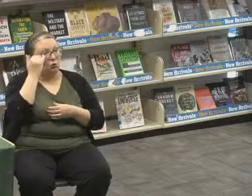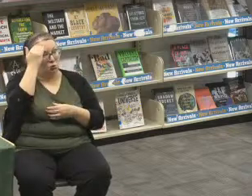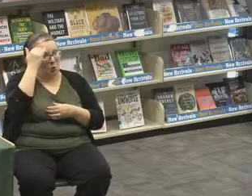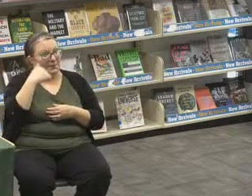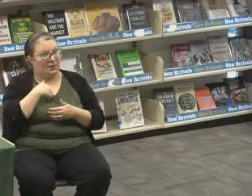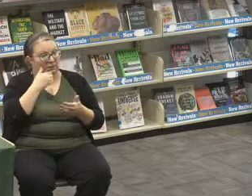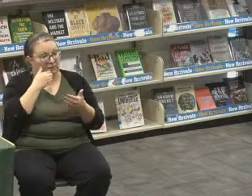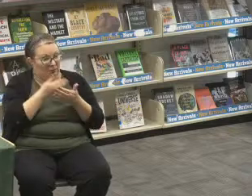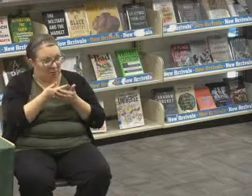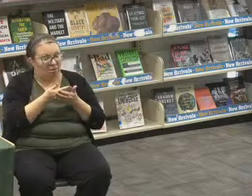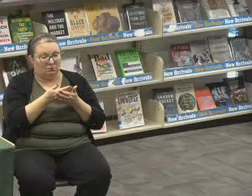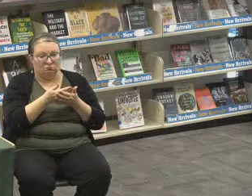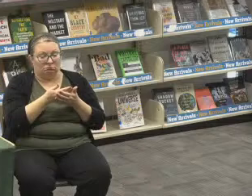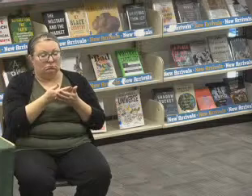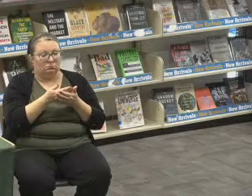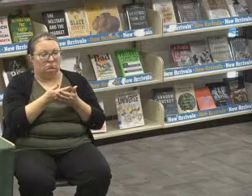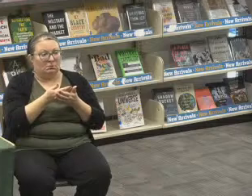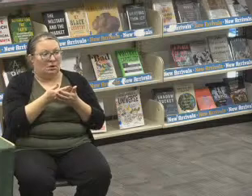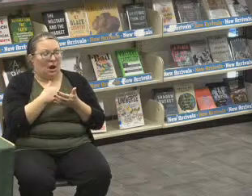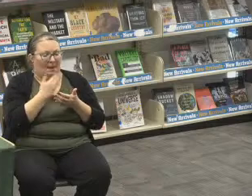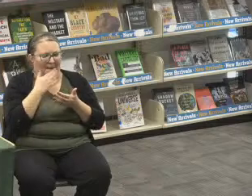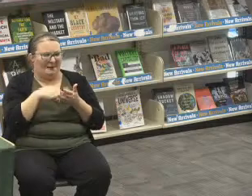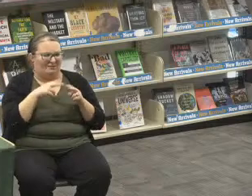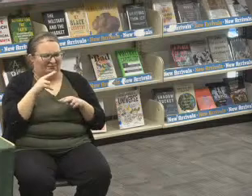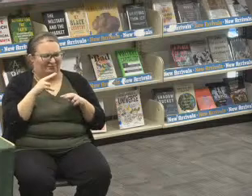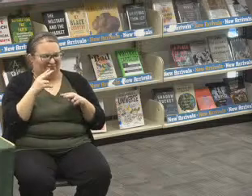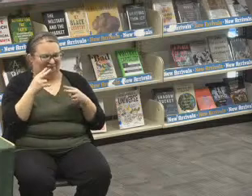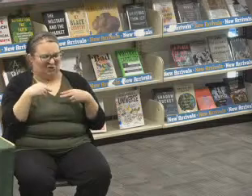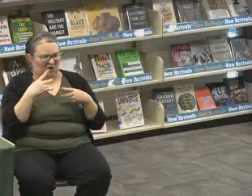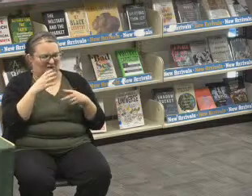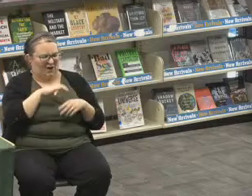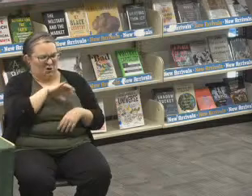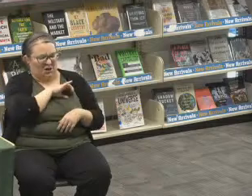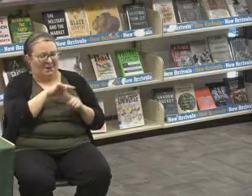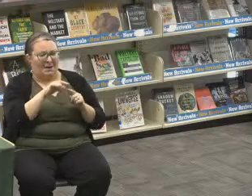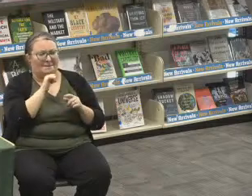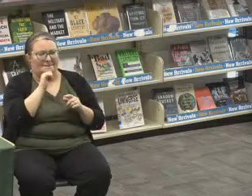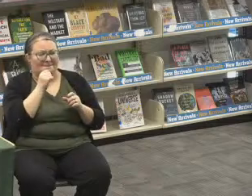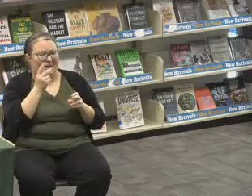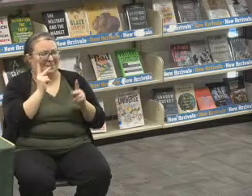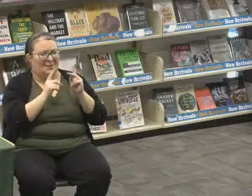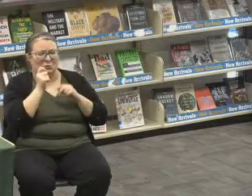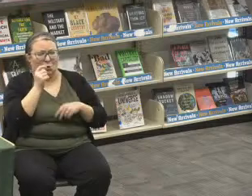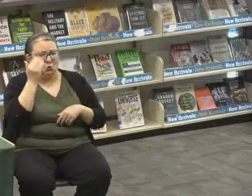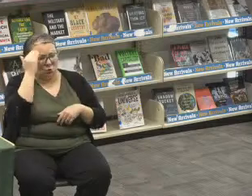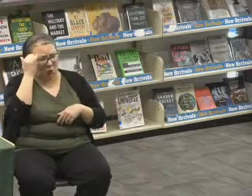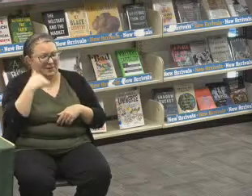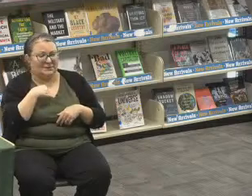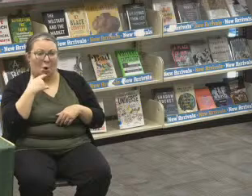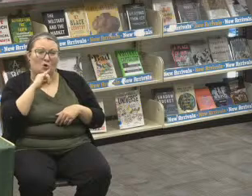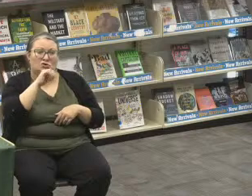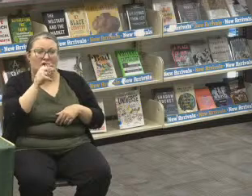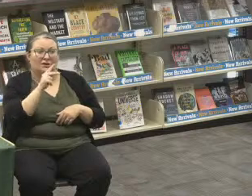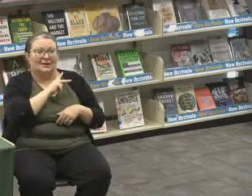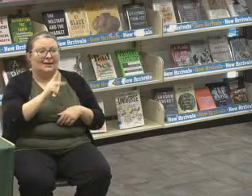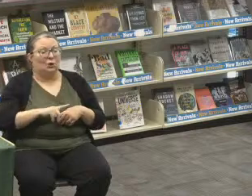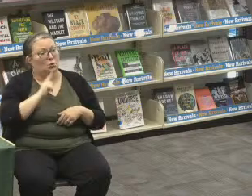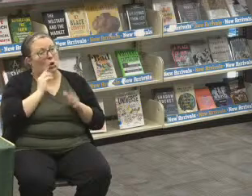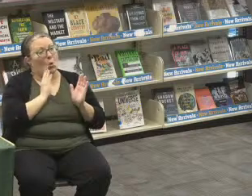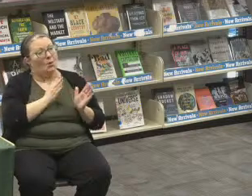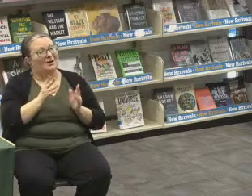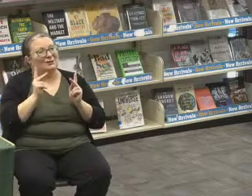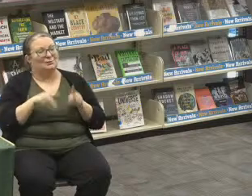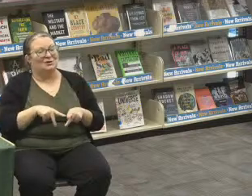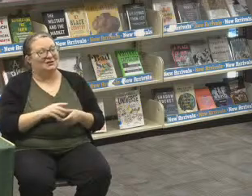well enough, I don't know, I'm a bad judge of character, but I don't think many people that know me would say that Jason King, he's a really